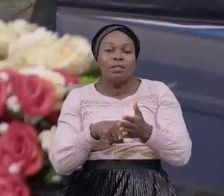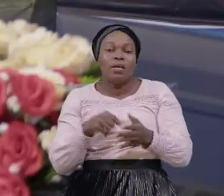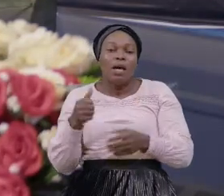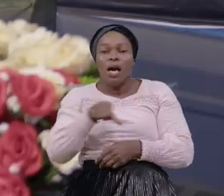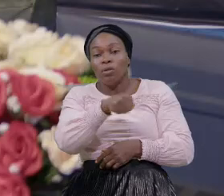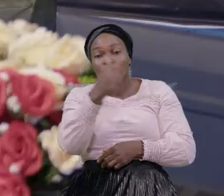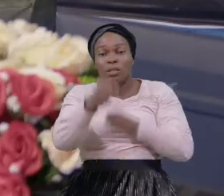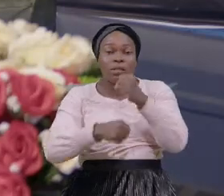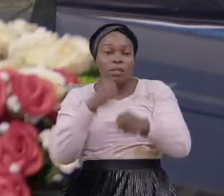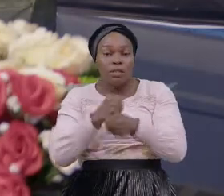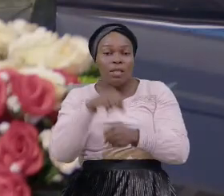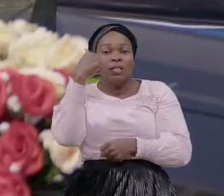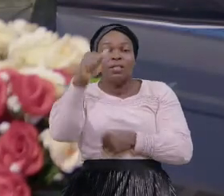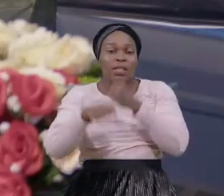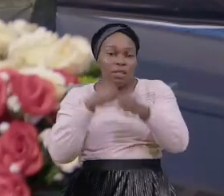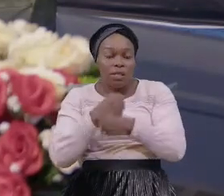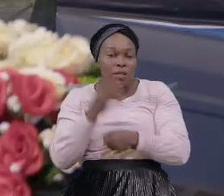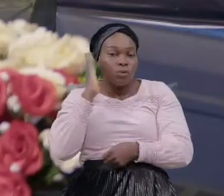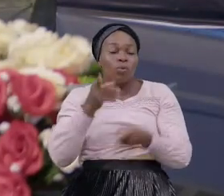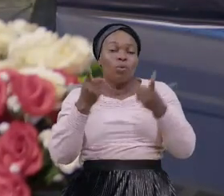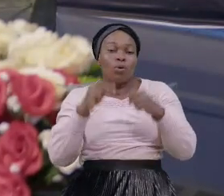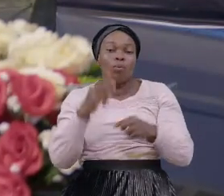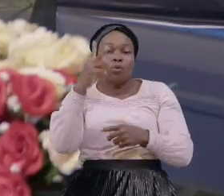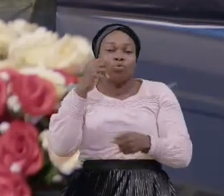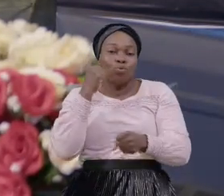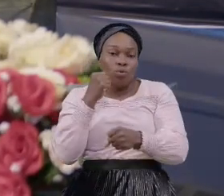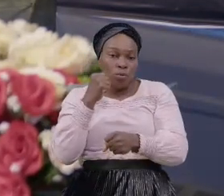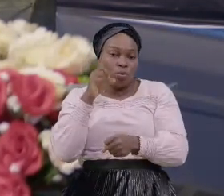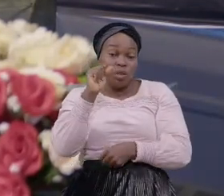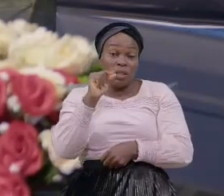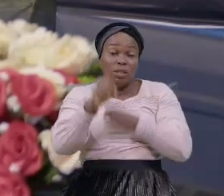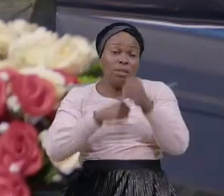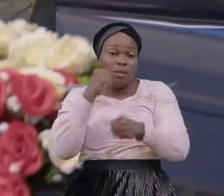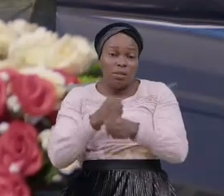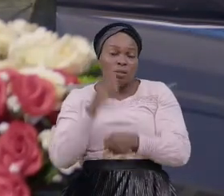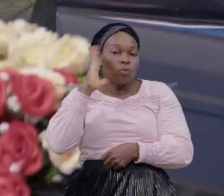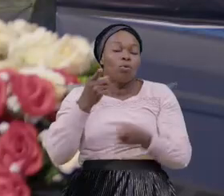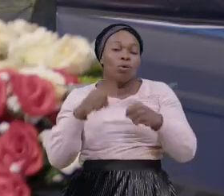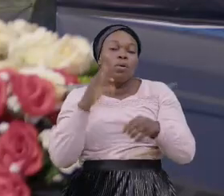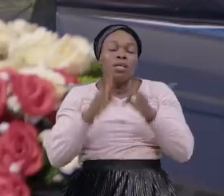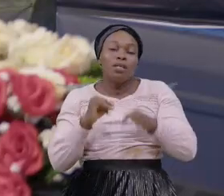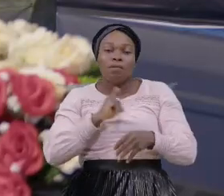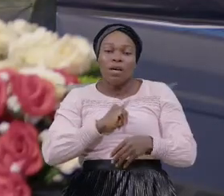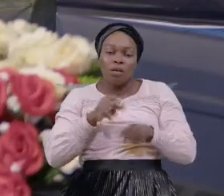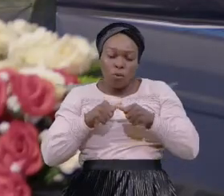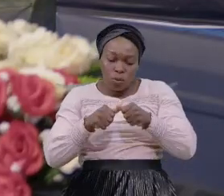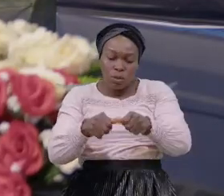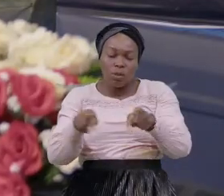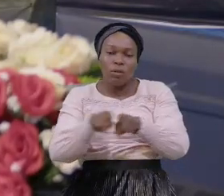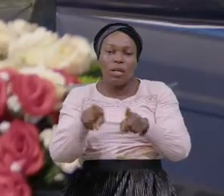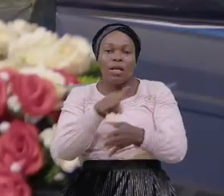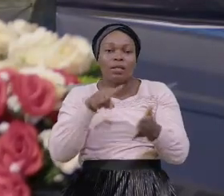be? Think about our country. If we continue like this, from